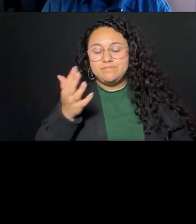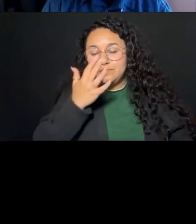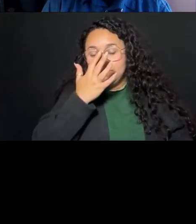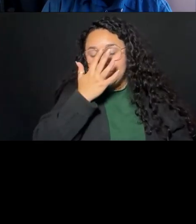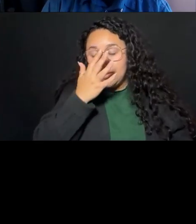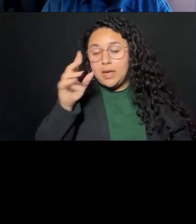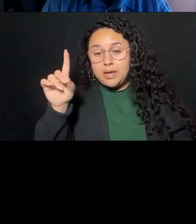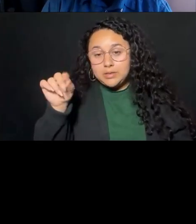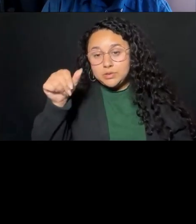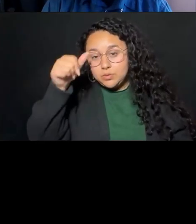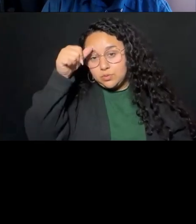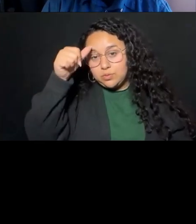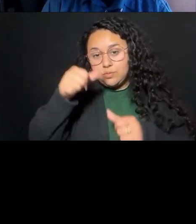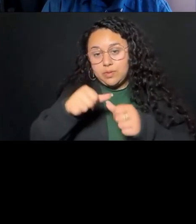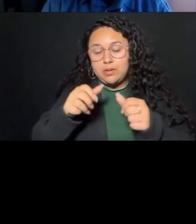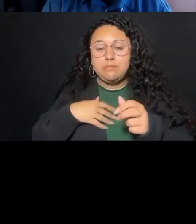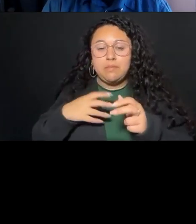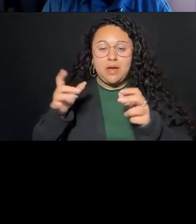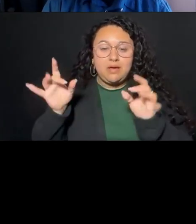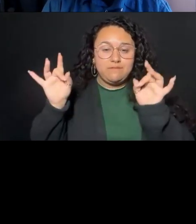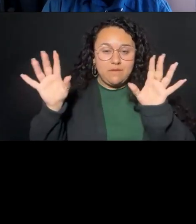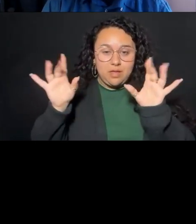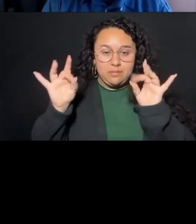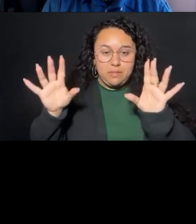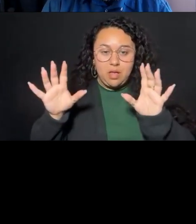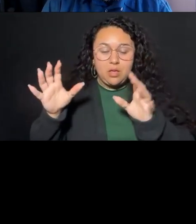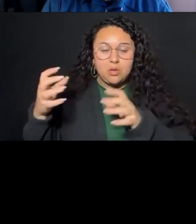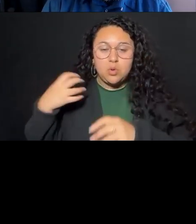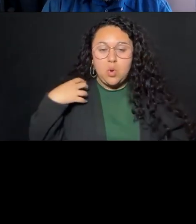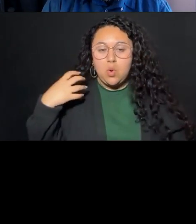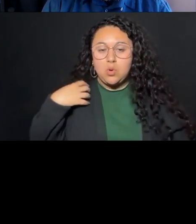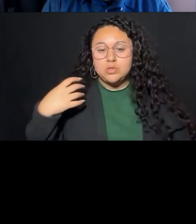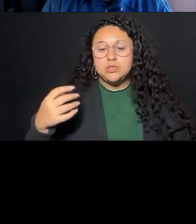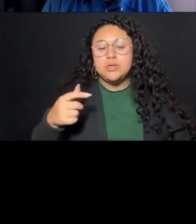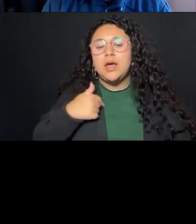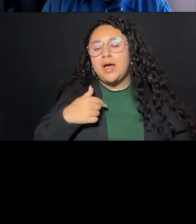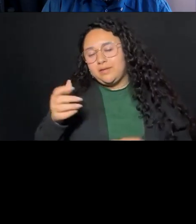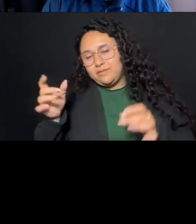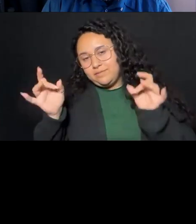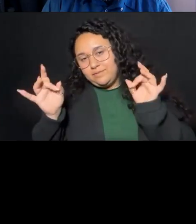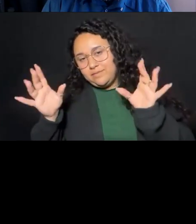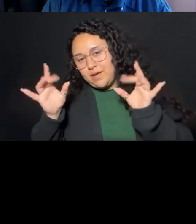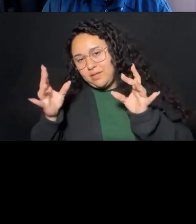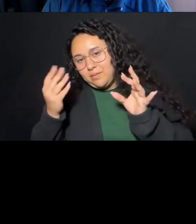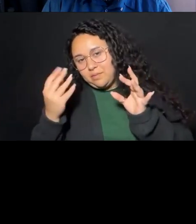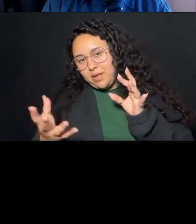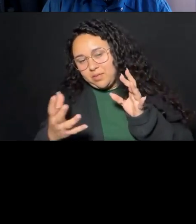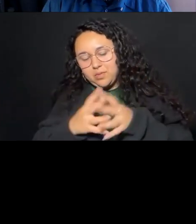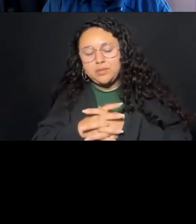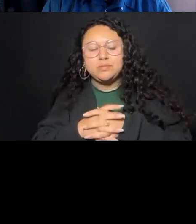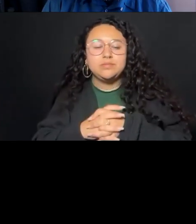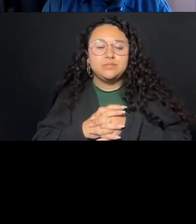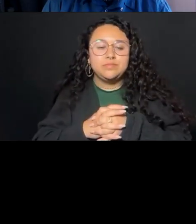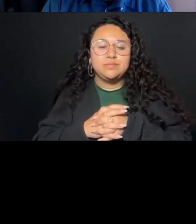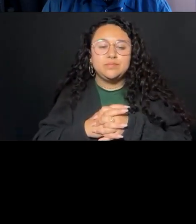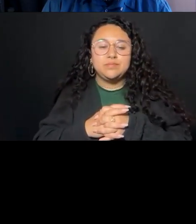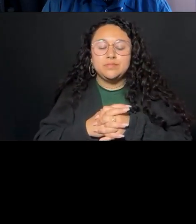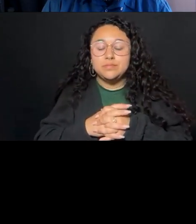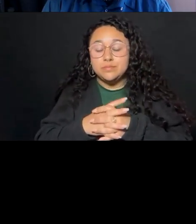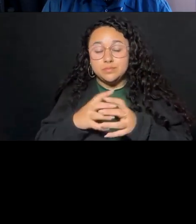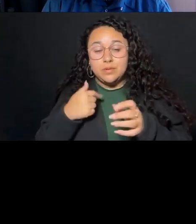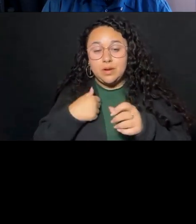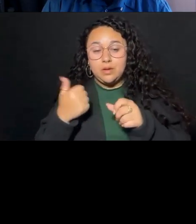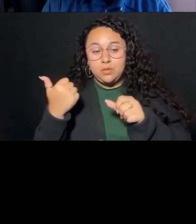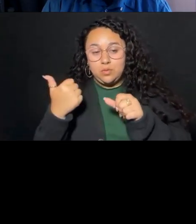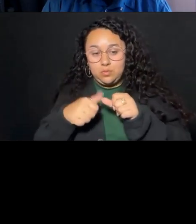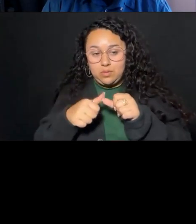do remember like my volleyball coach like. So I play volleyball, by the way, and I remember like always